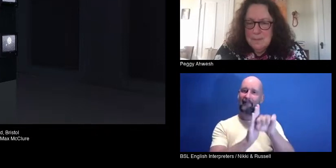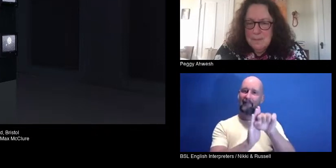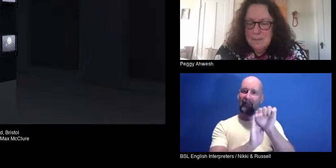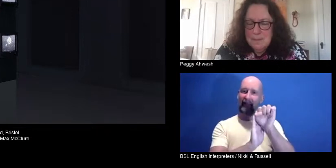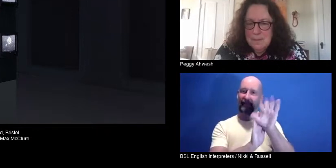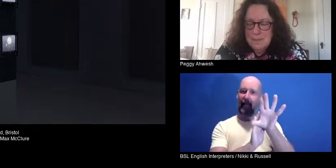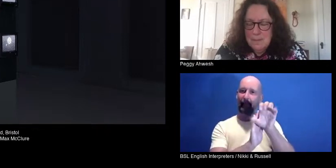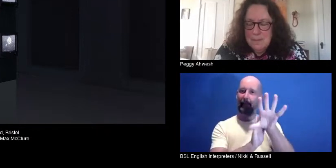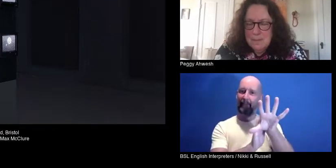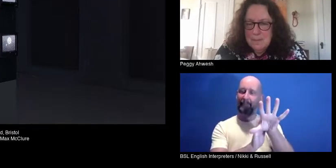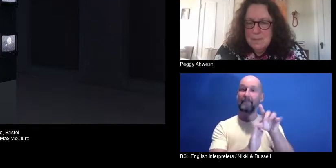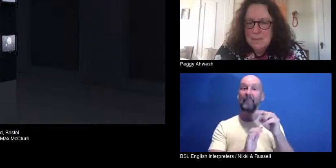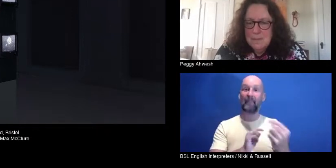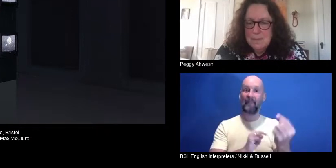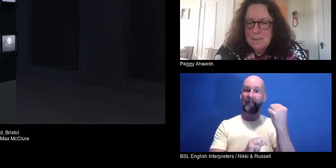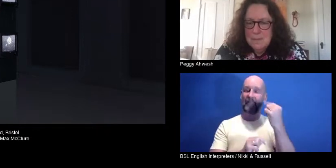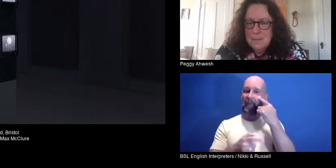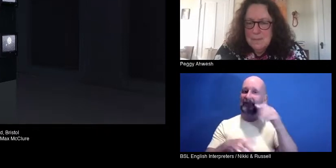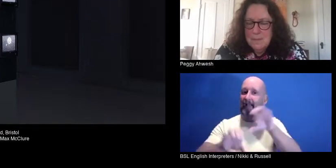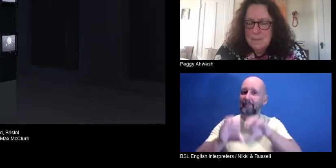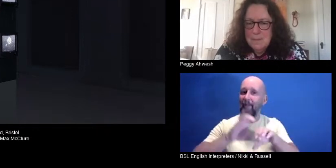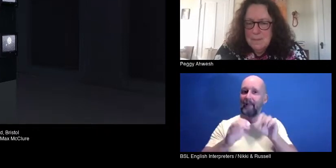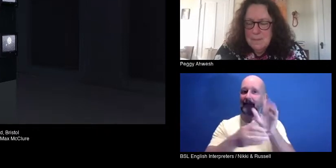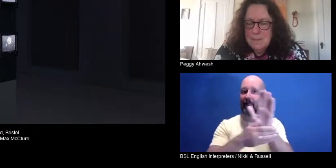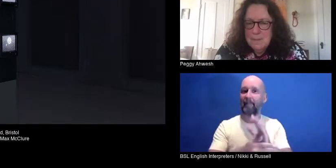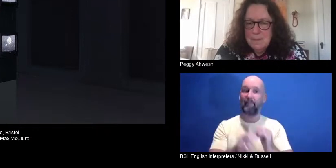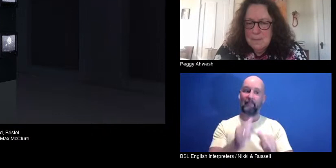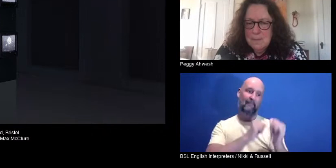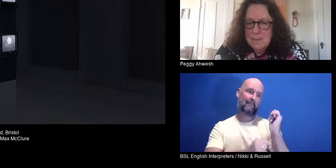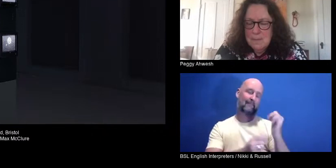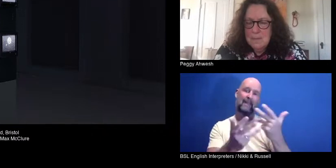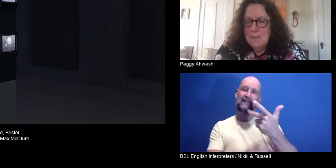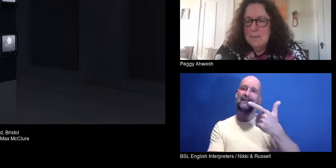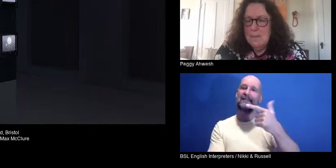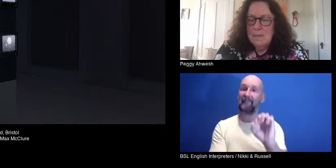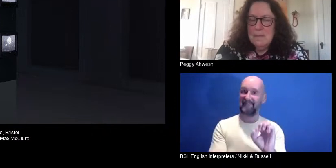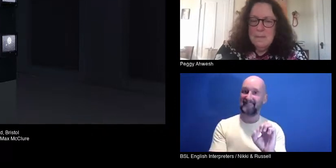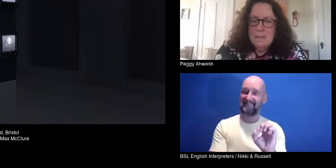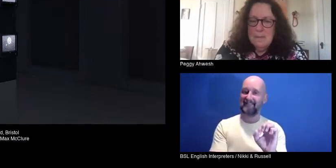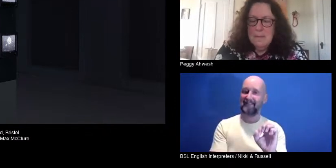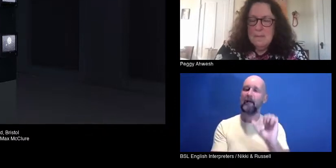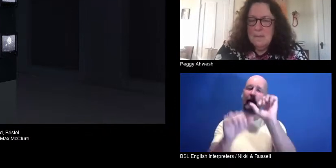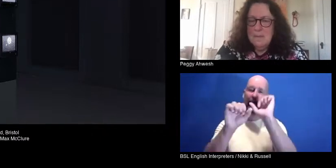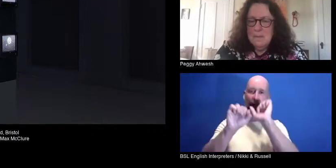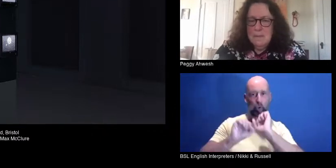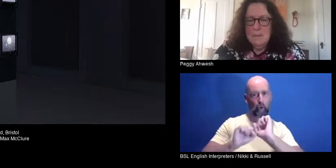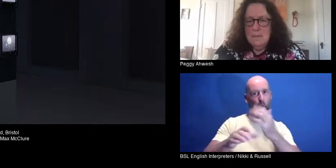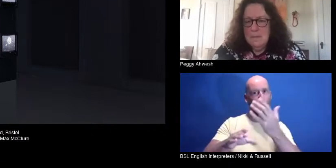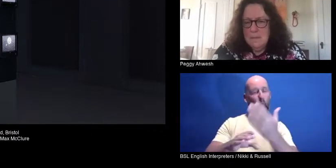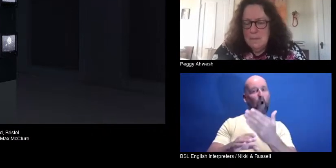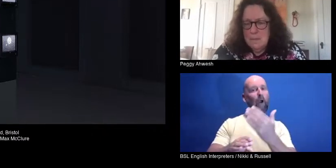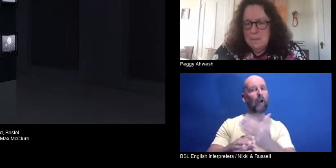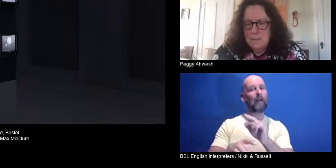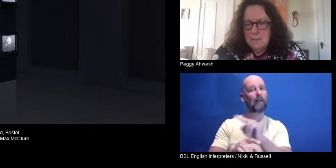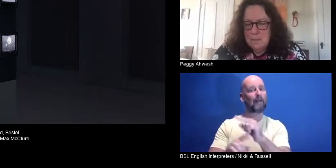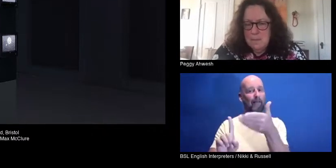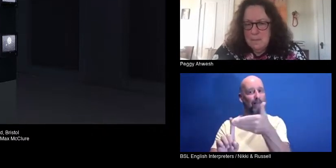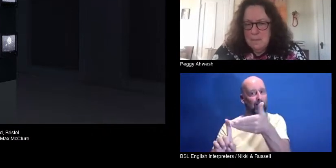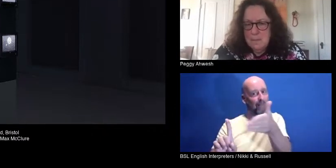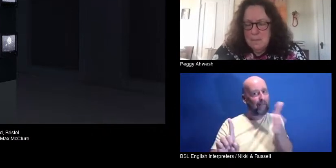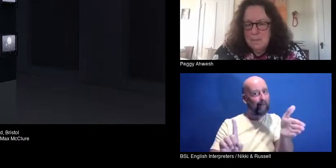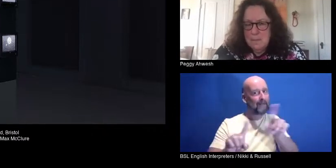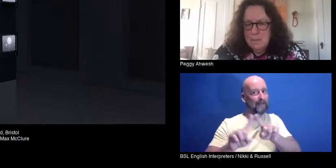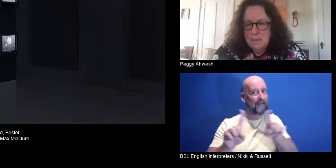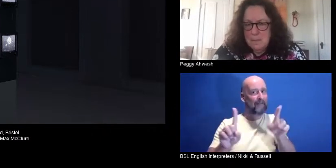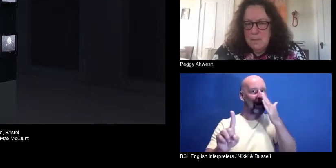through the 70s. But then in your work, I think there's really a retreat from that kind of attitude